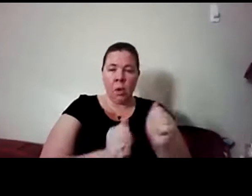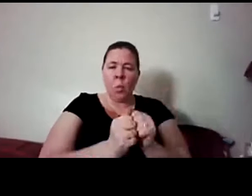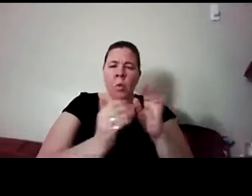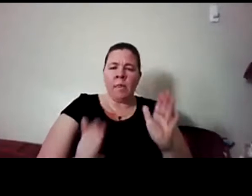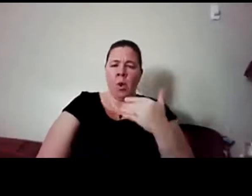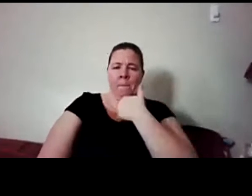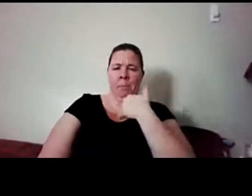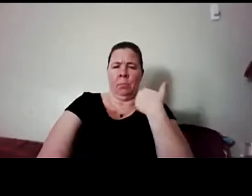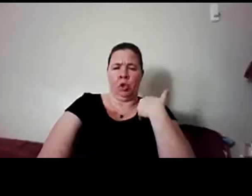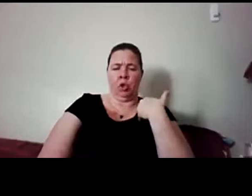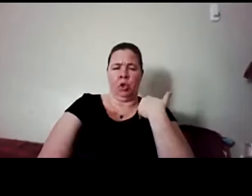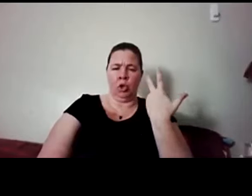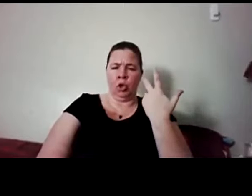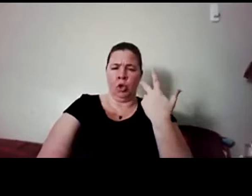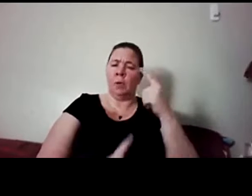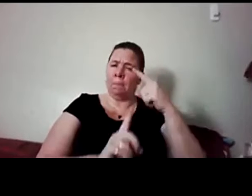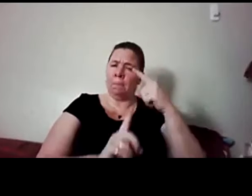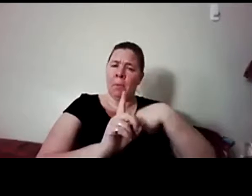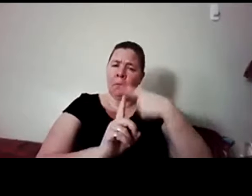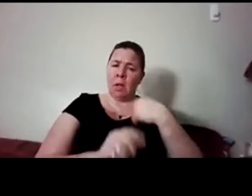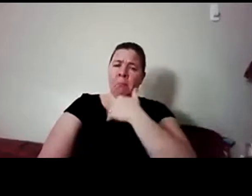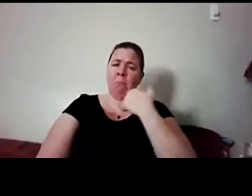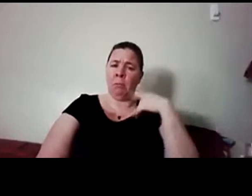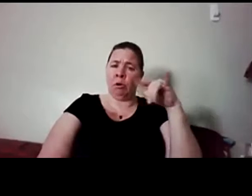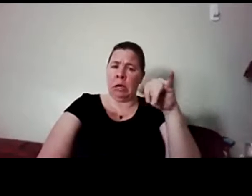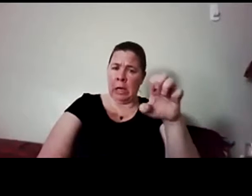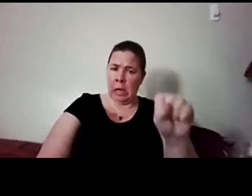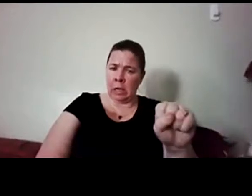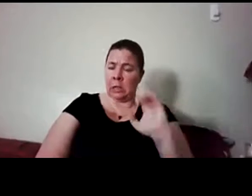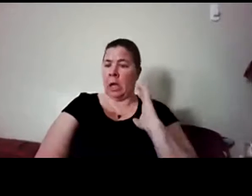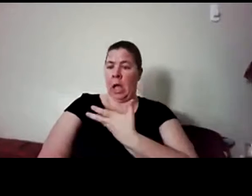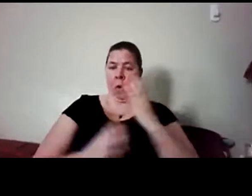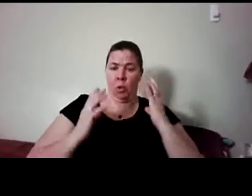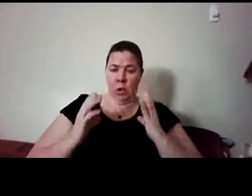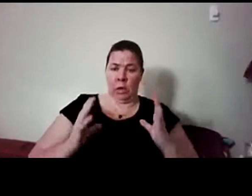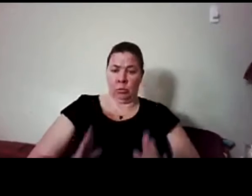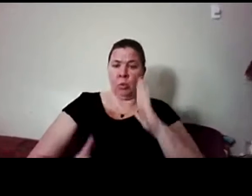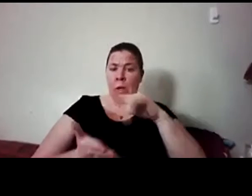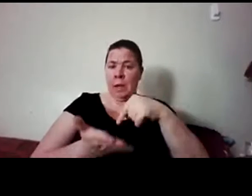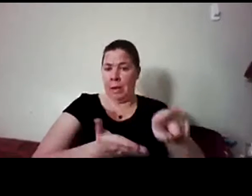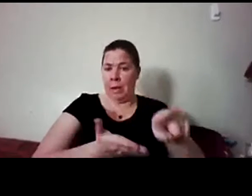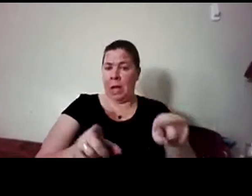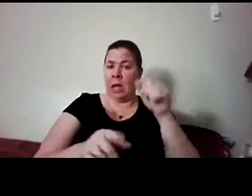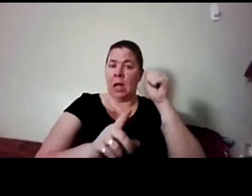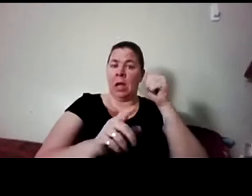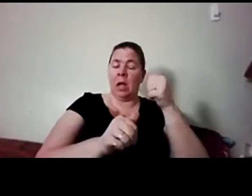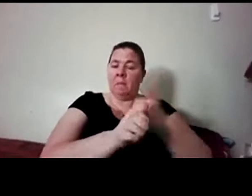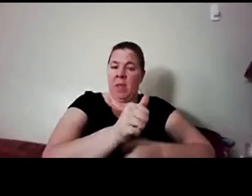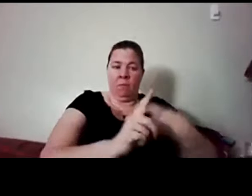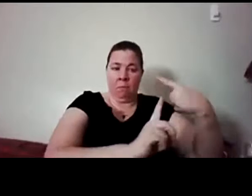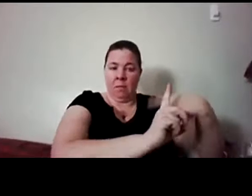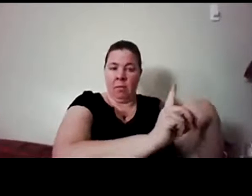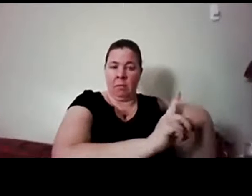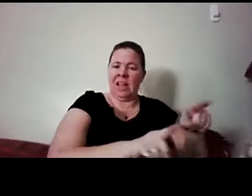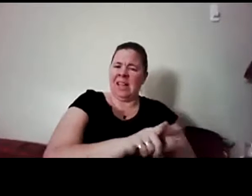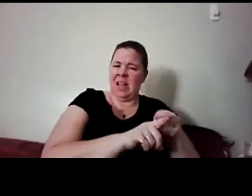subscription. So it is a monthly subscription. Our customers are going to pay every month. just like I pay Zoom every month, just